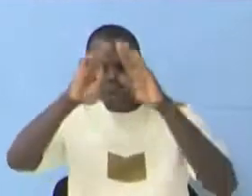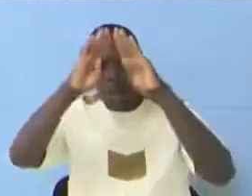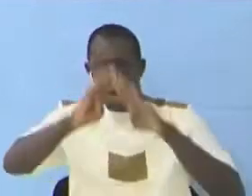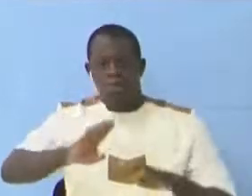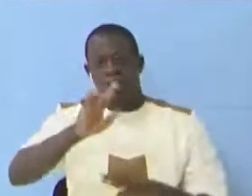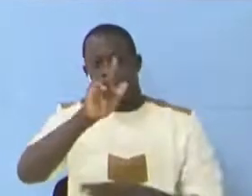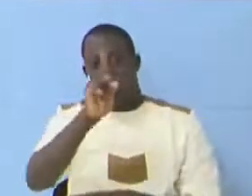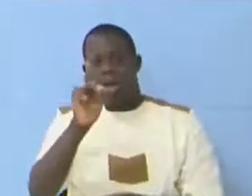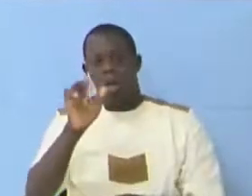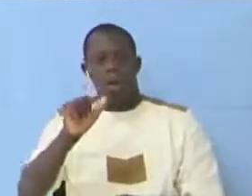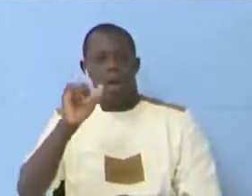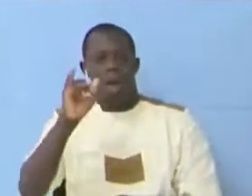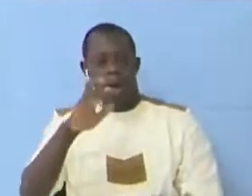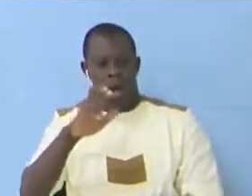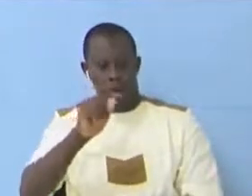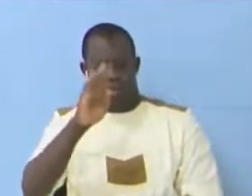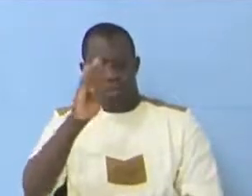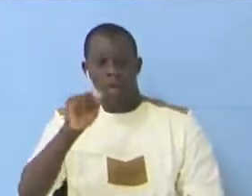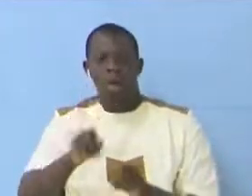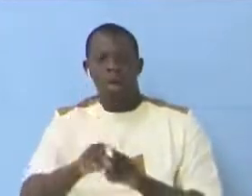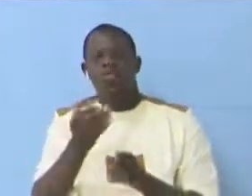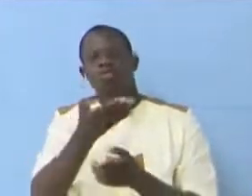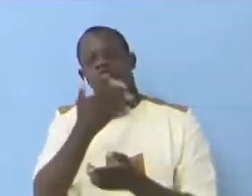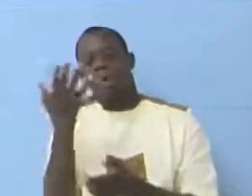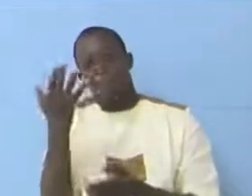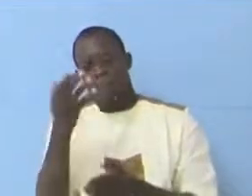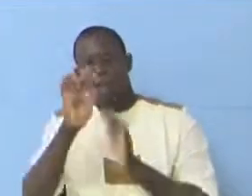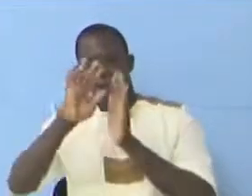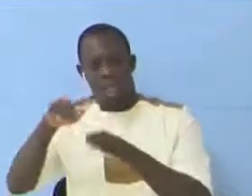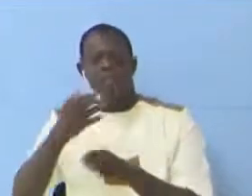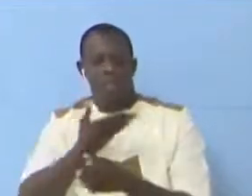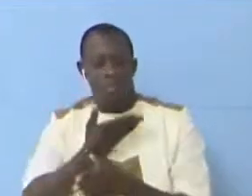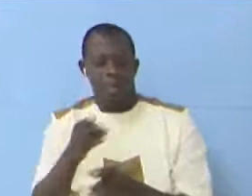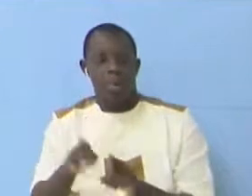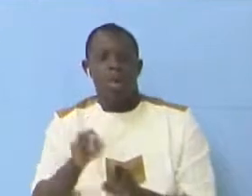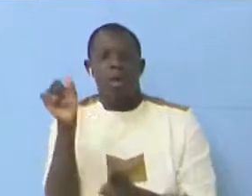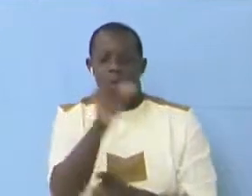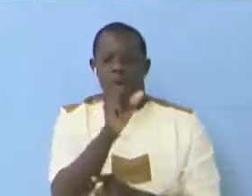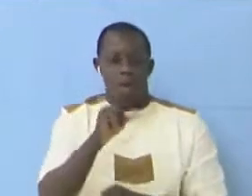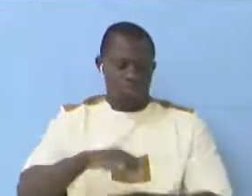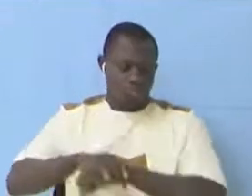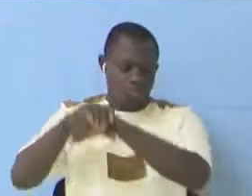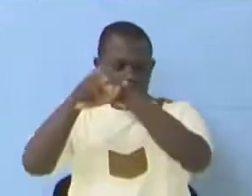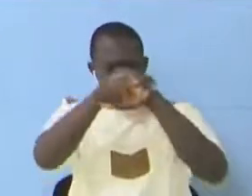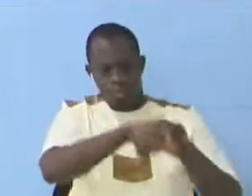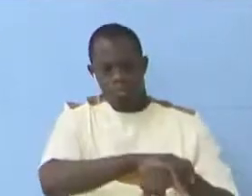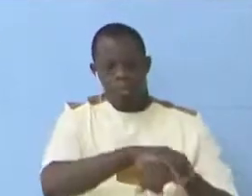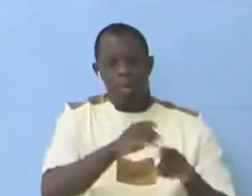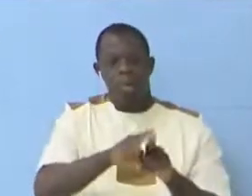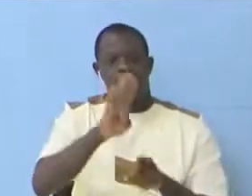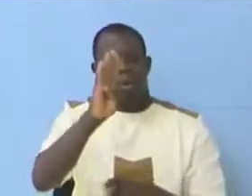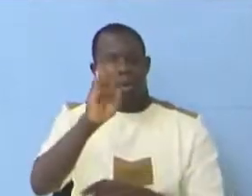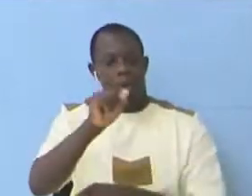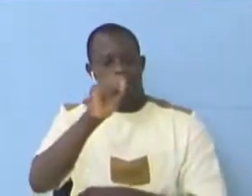Some of them were left there. Others taken to Baba Job's residence.